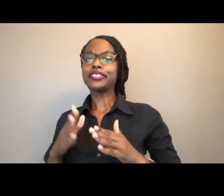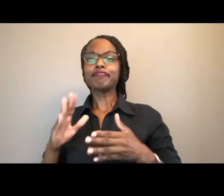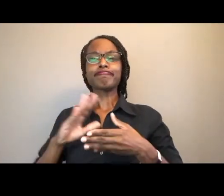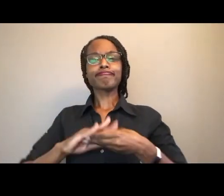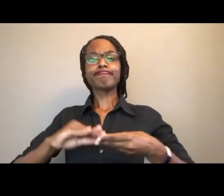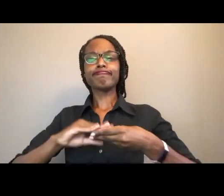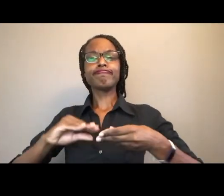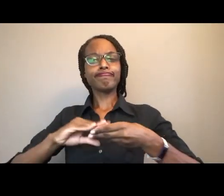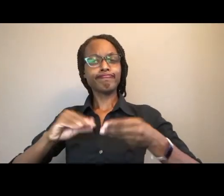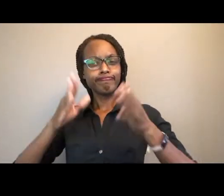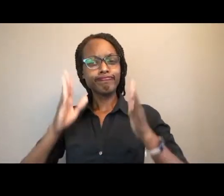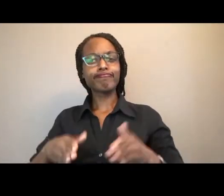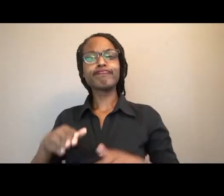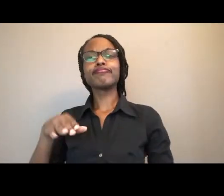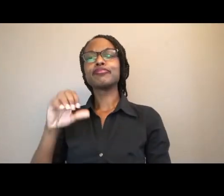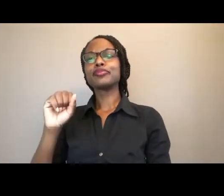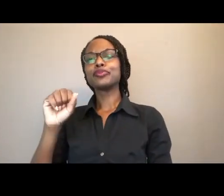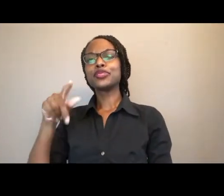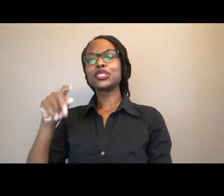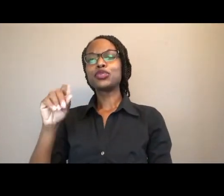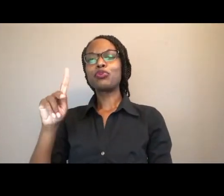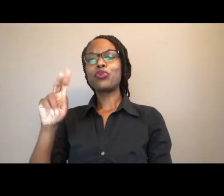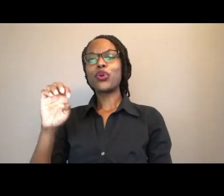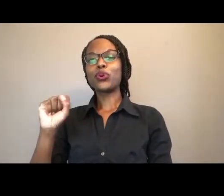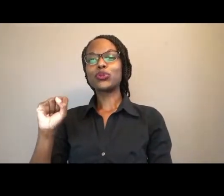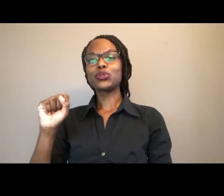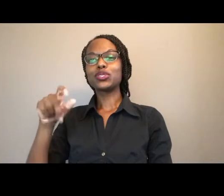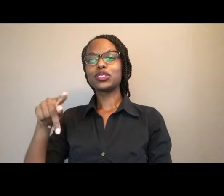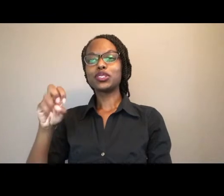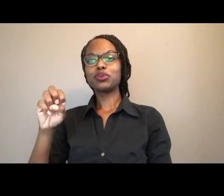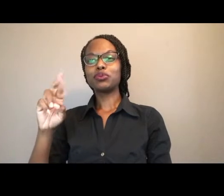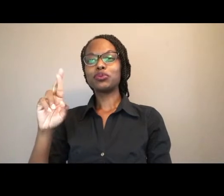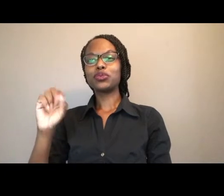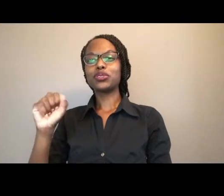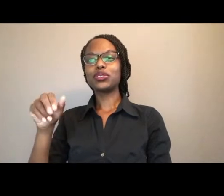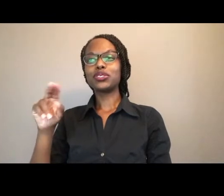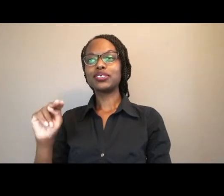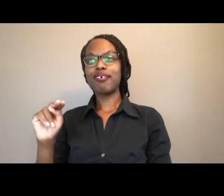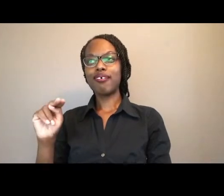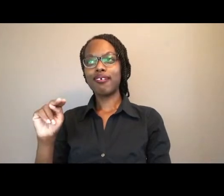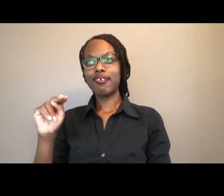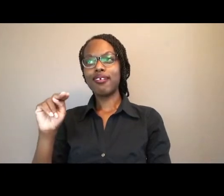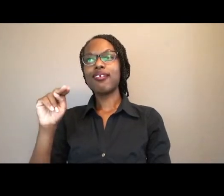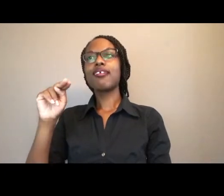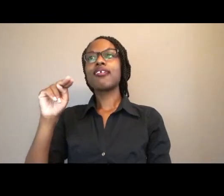spokesperson for people with developmental